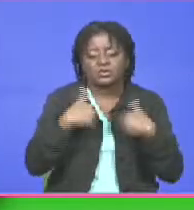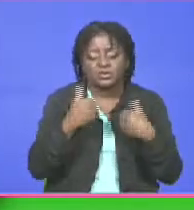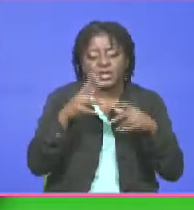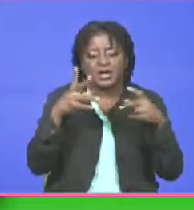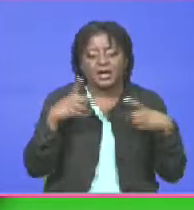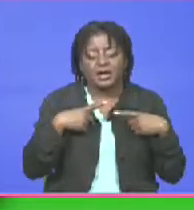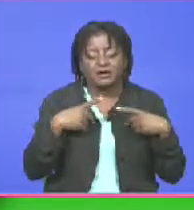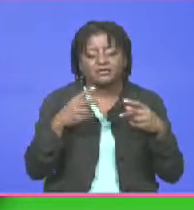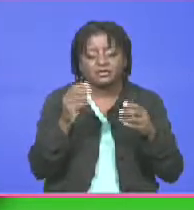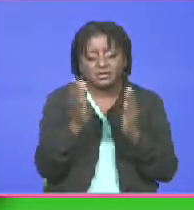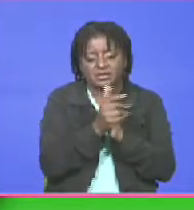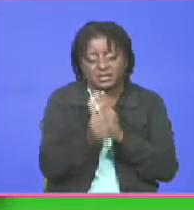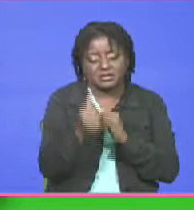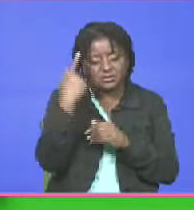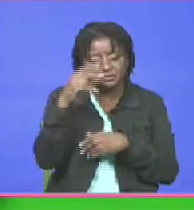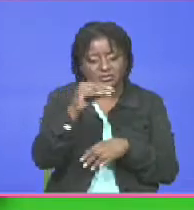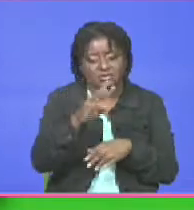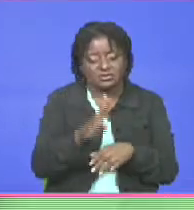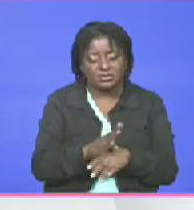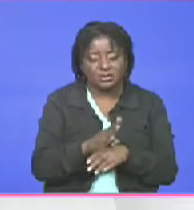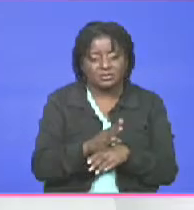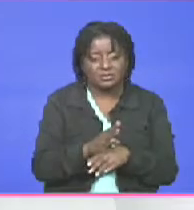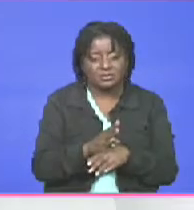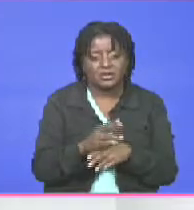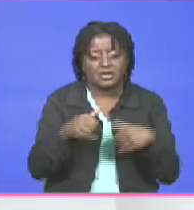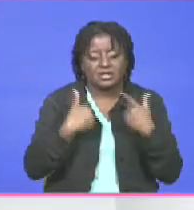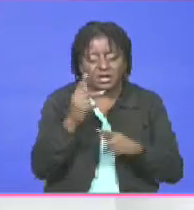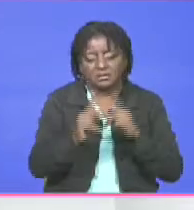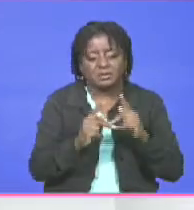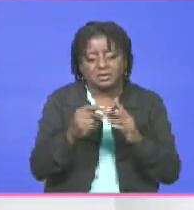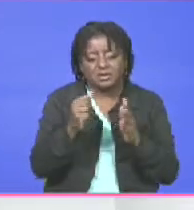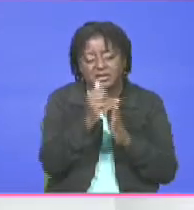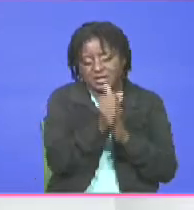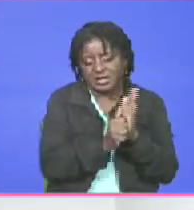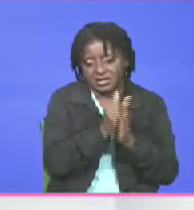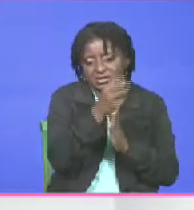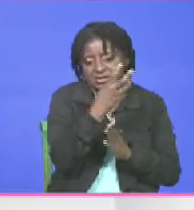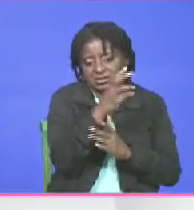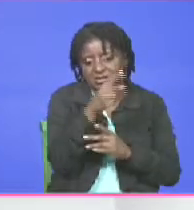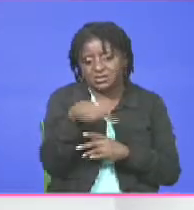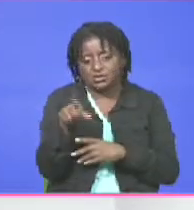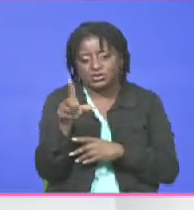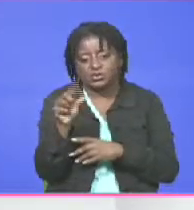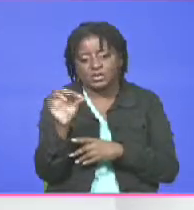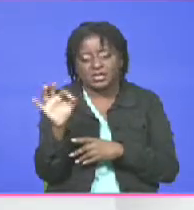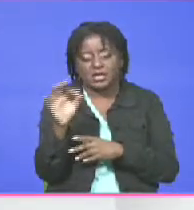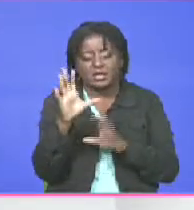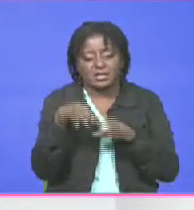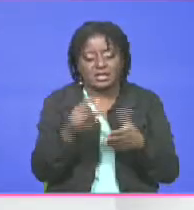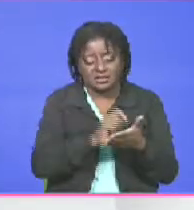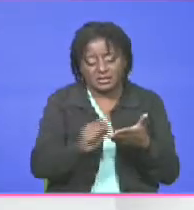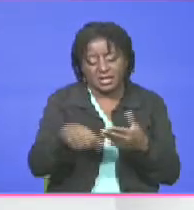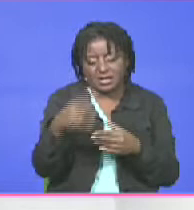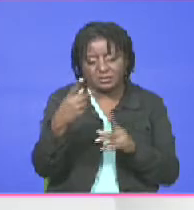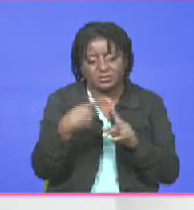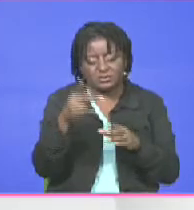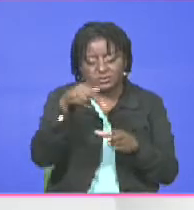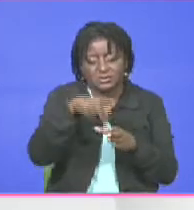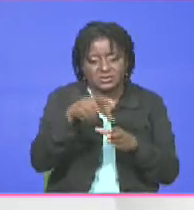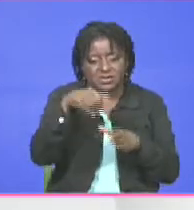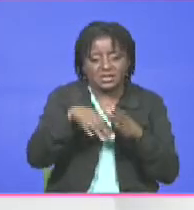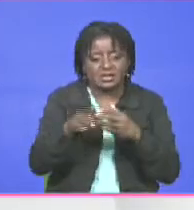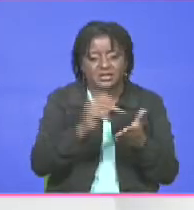Citizen Security and Justice Program. Young people between the ages of 16 to 29 can sign up to participate in the project, which